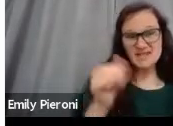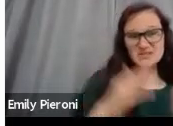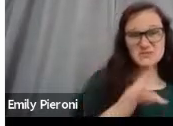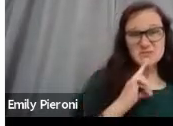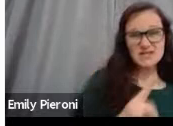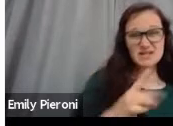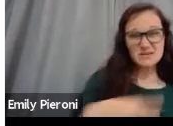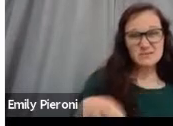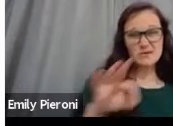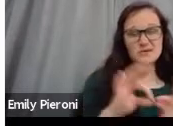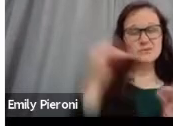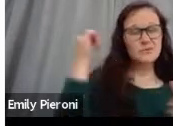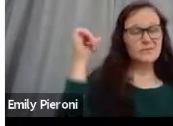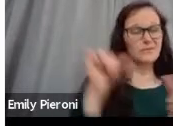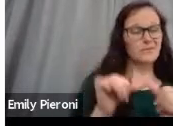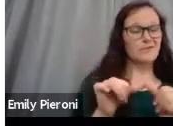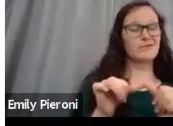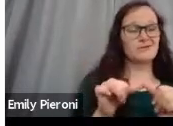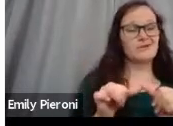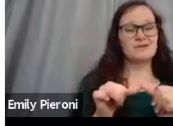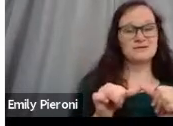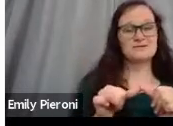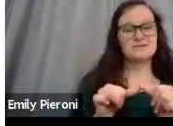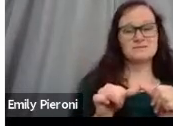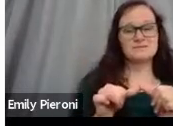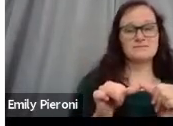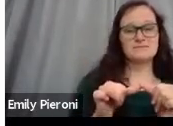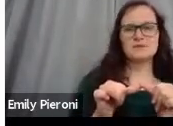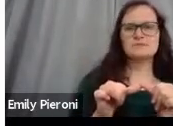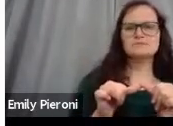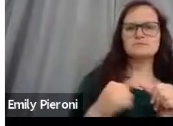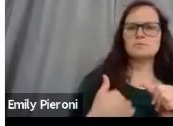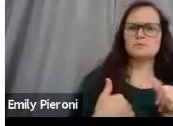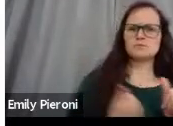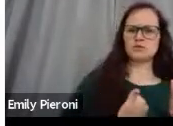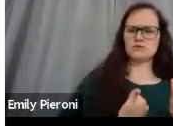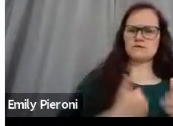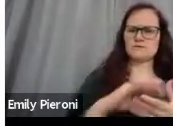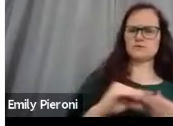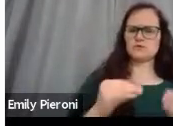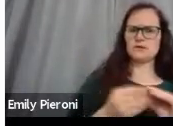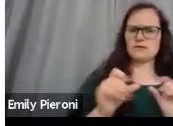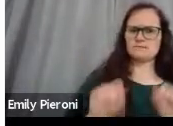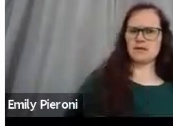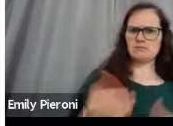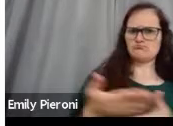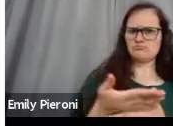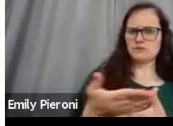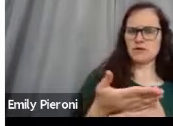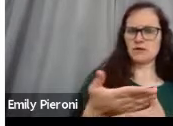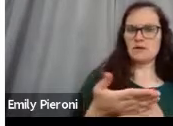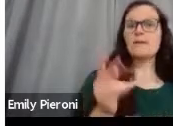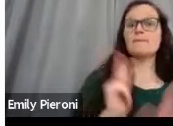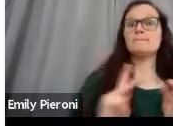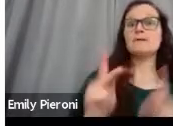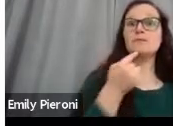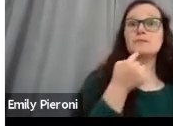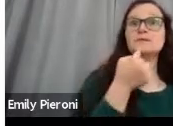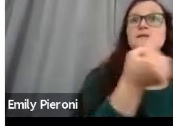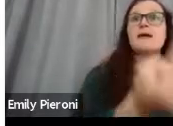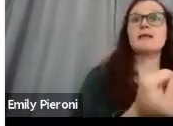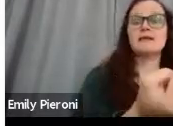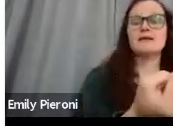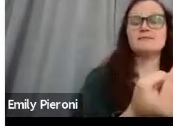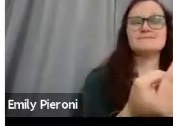important for us to remember that we have a story to tell, and the people that we are telling the story to have stories